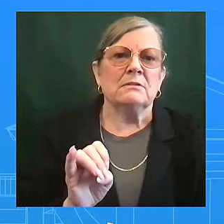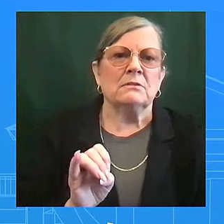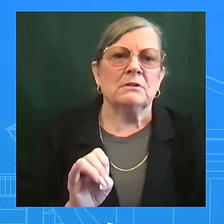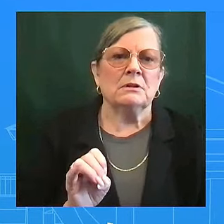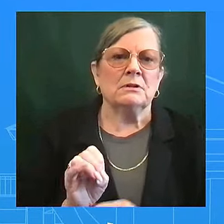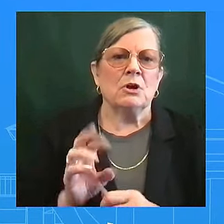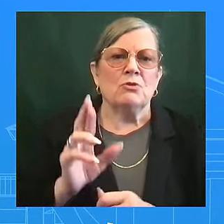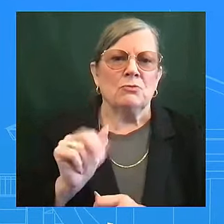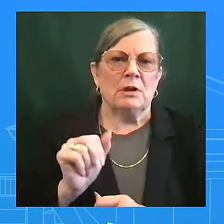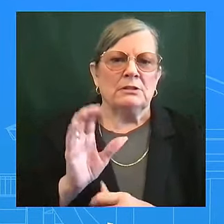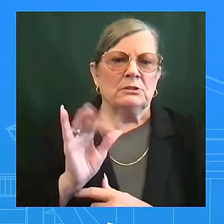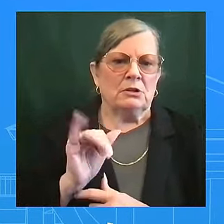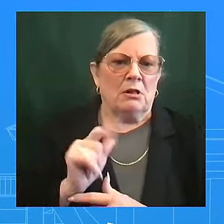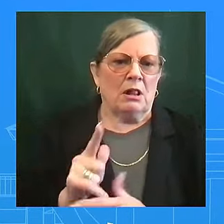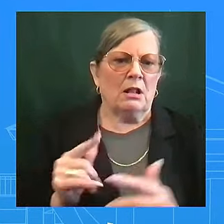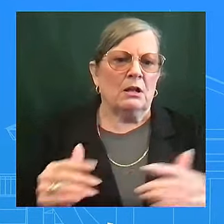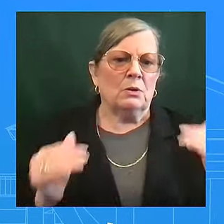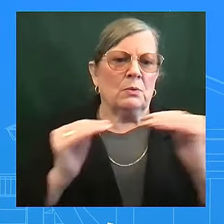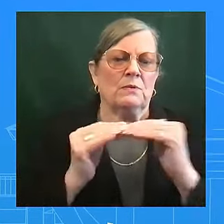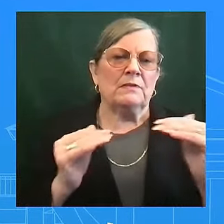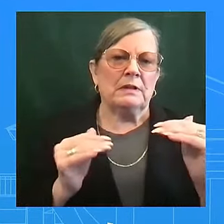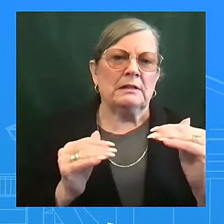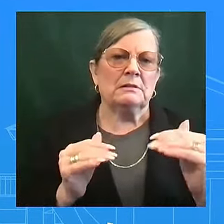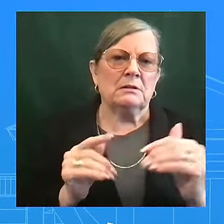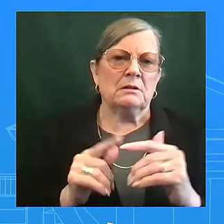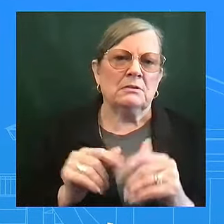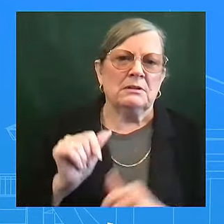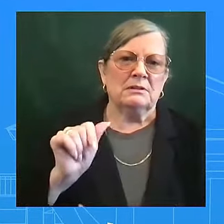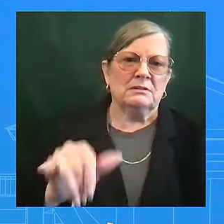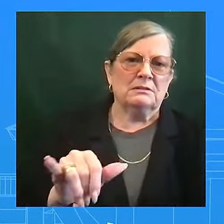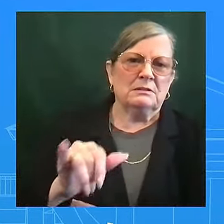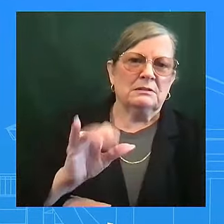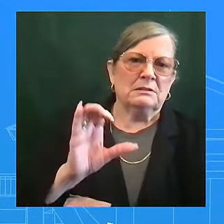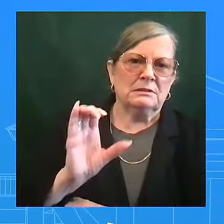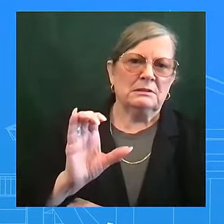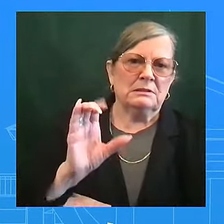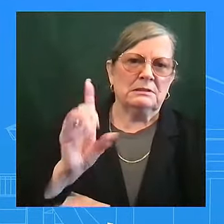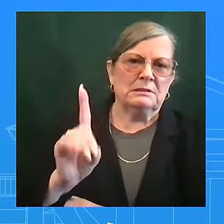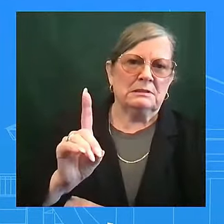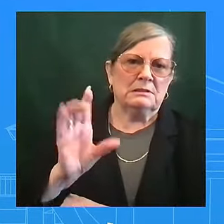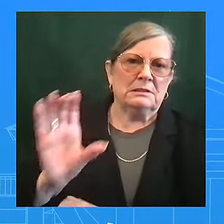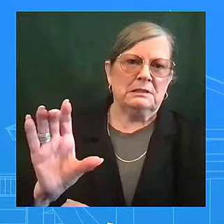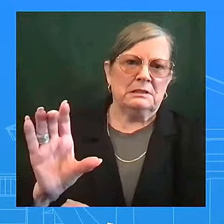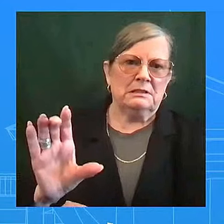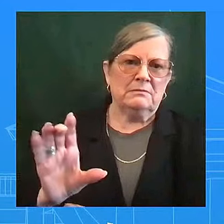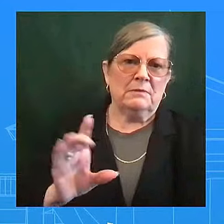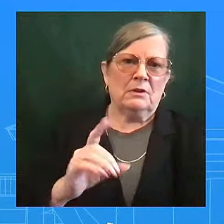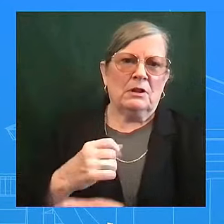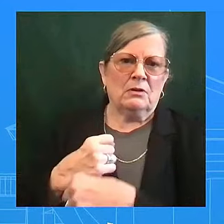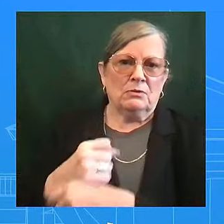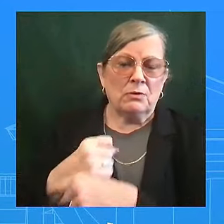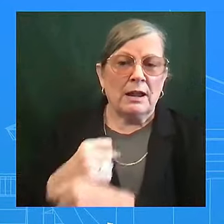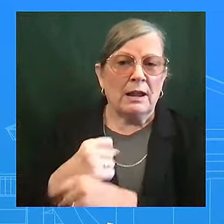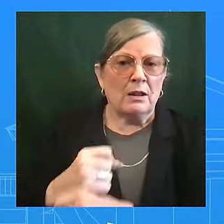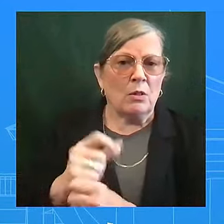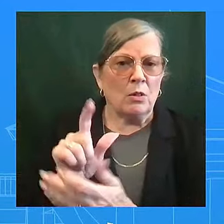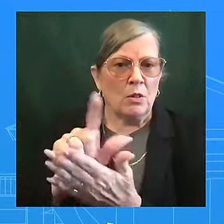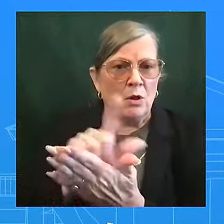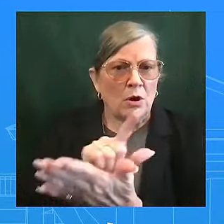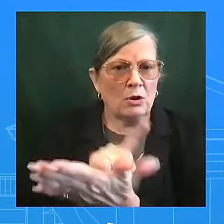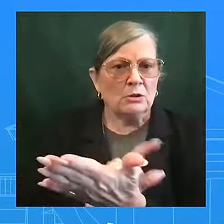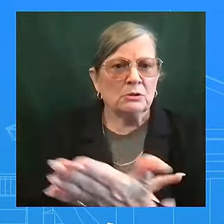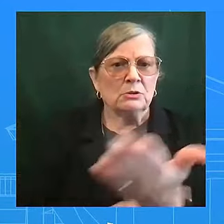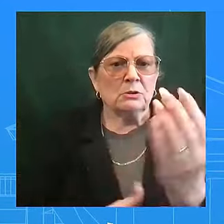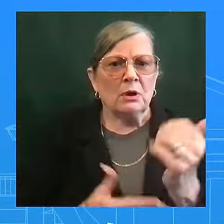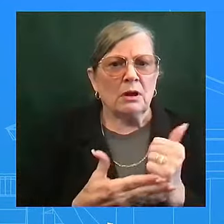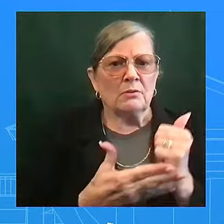will help close the racial wealth gap. Does the administration have a reaction to this report? Have they engaged with the CBC or advised them